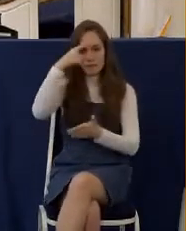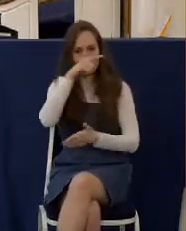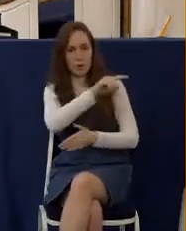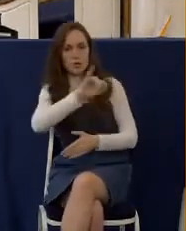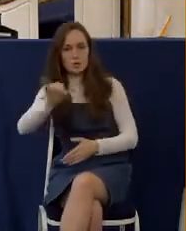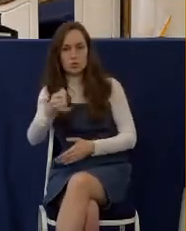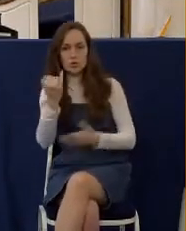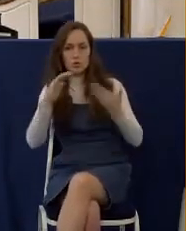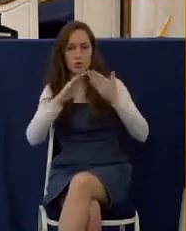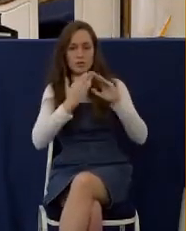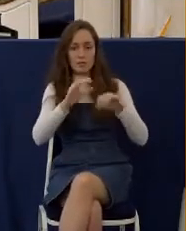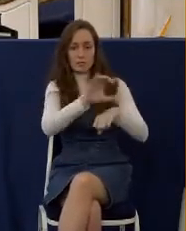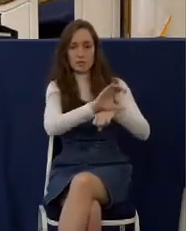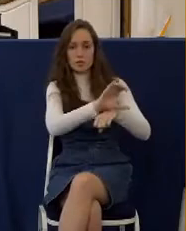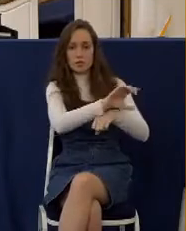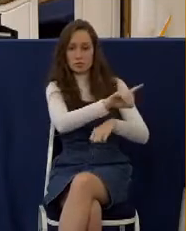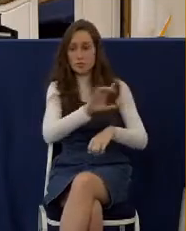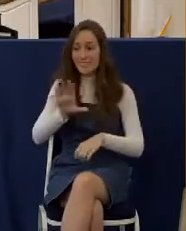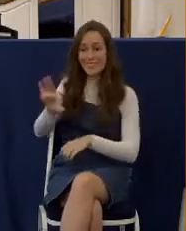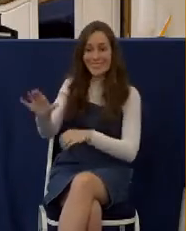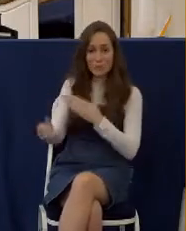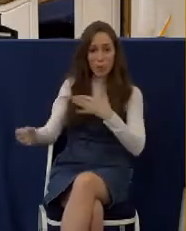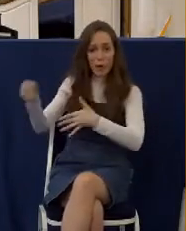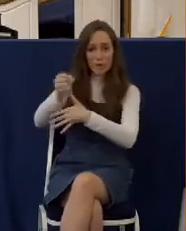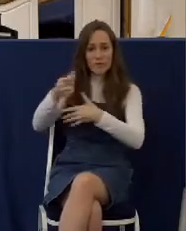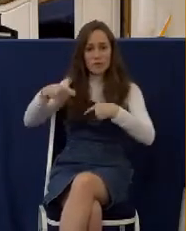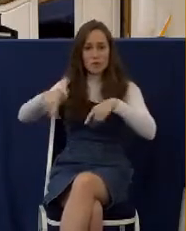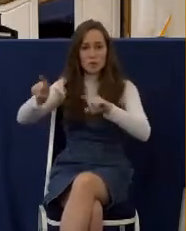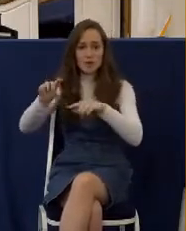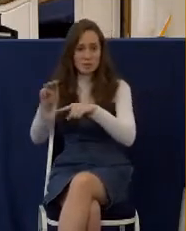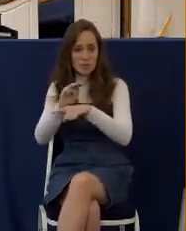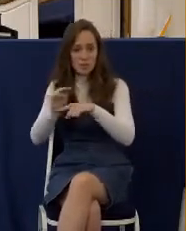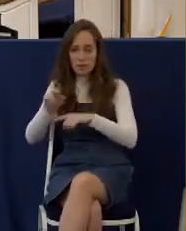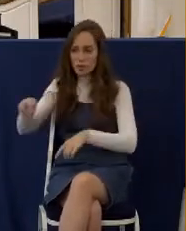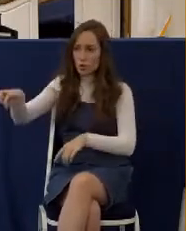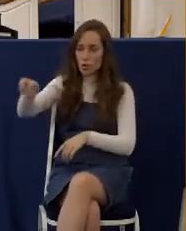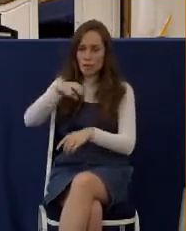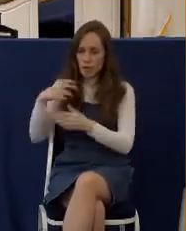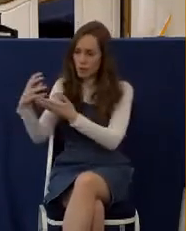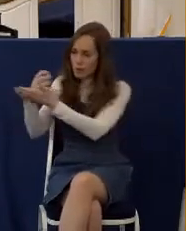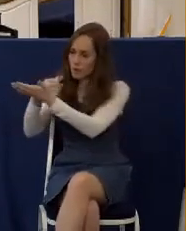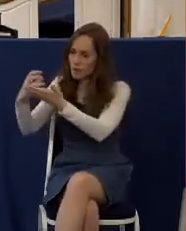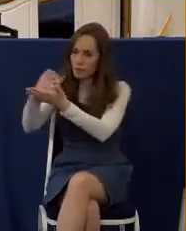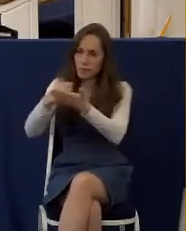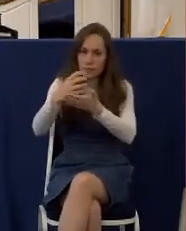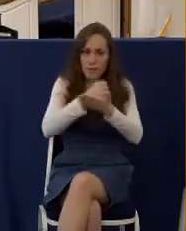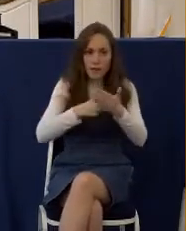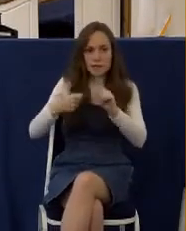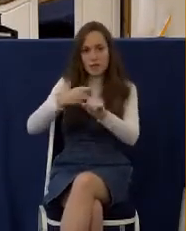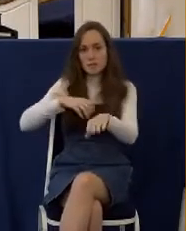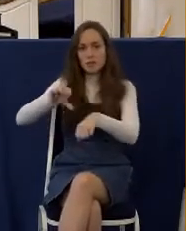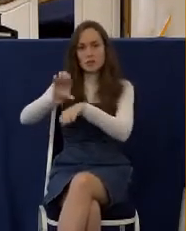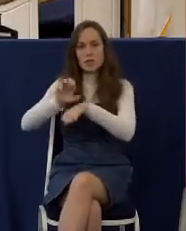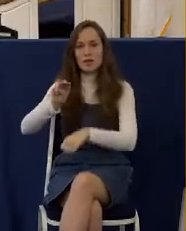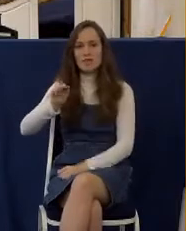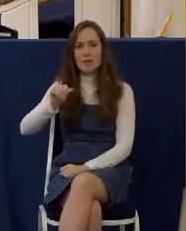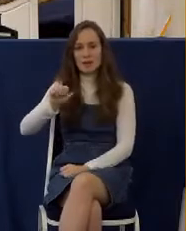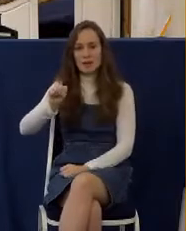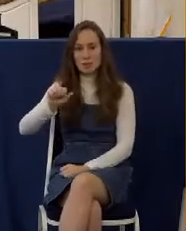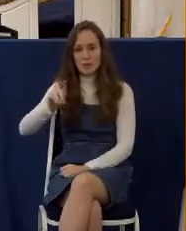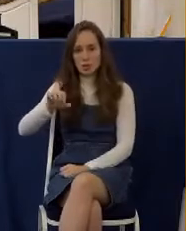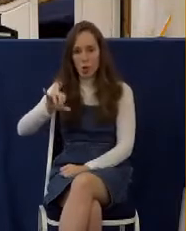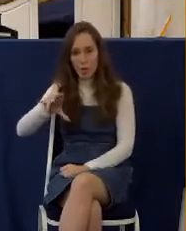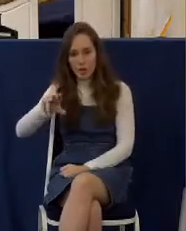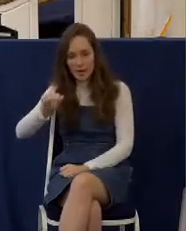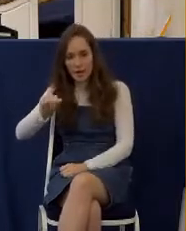missionary journeys. He collected offerings from the churches at Galatia. He collected them from the churches in Macedonia, Achaia, Asia